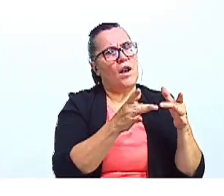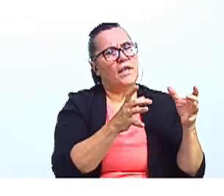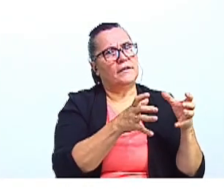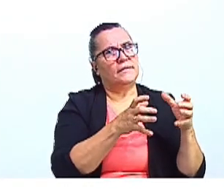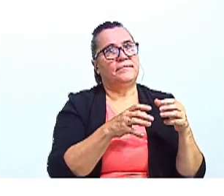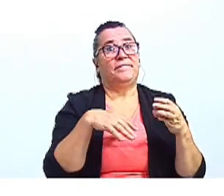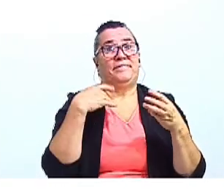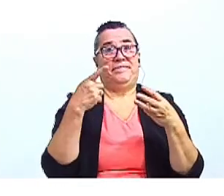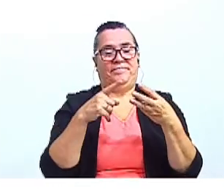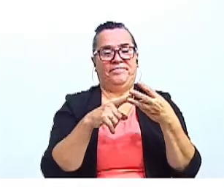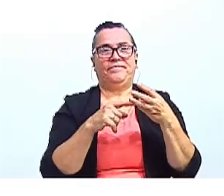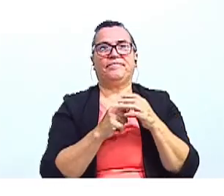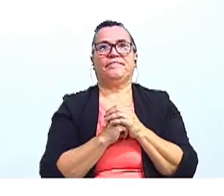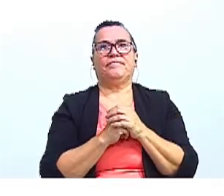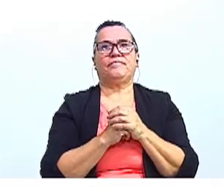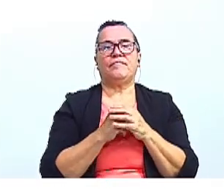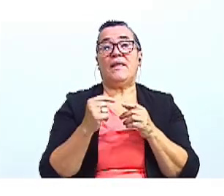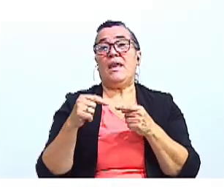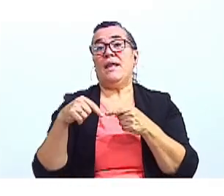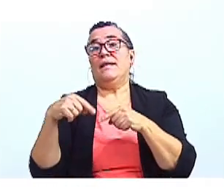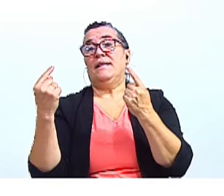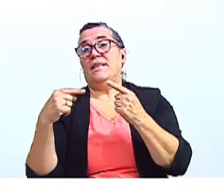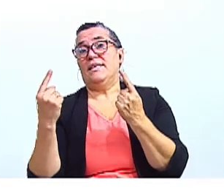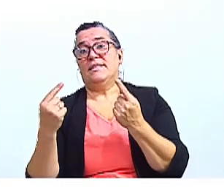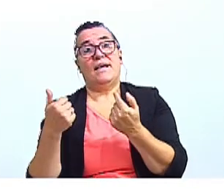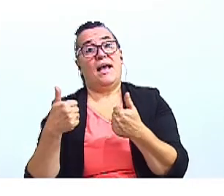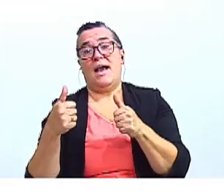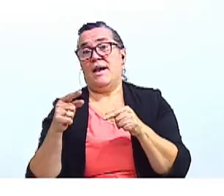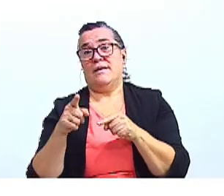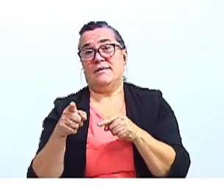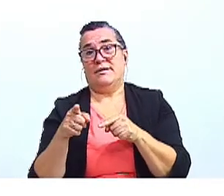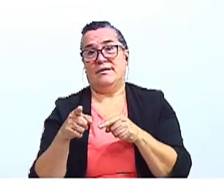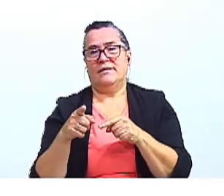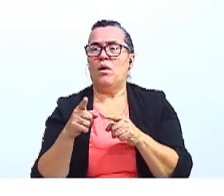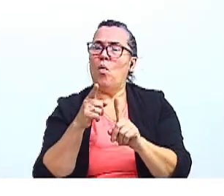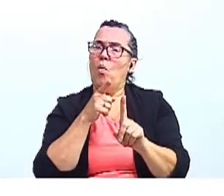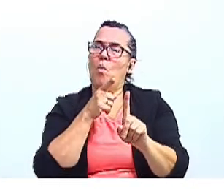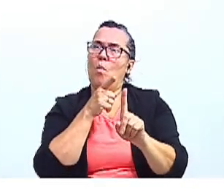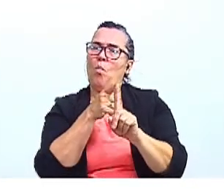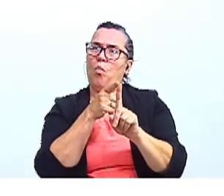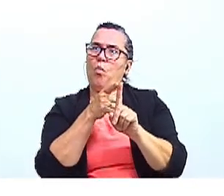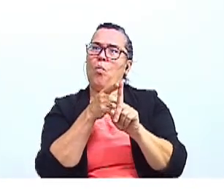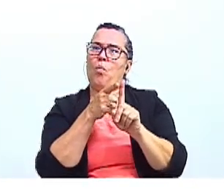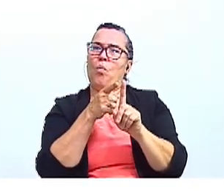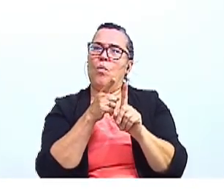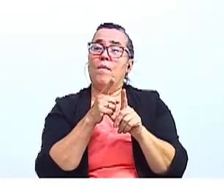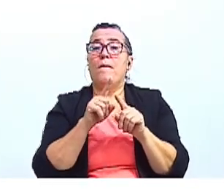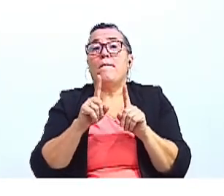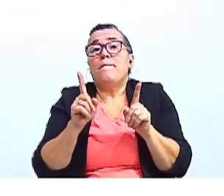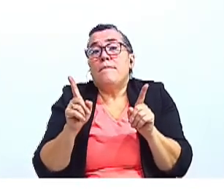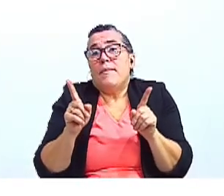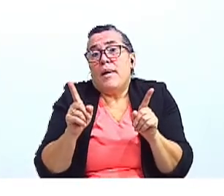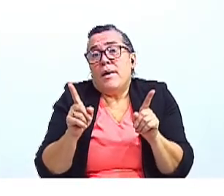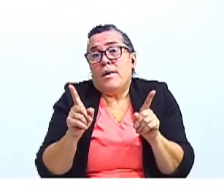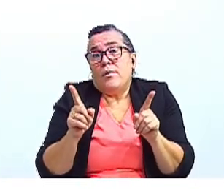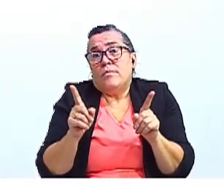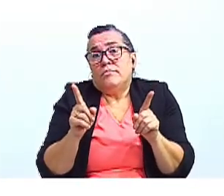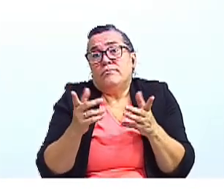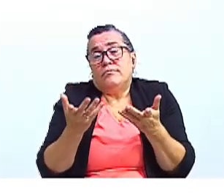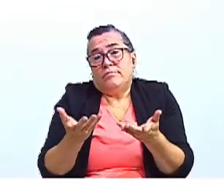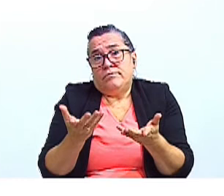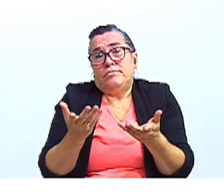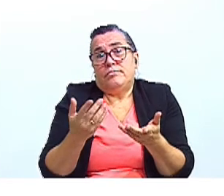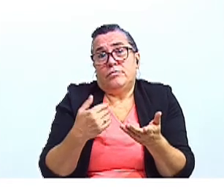the other phrases. Disagreeing. You may have a point. However,